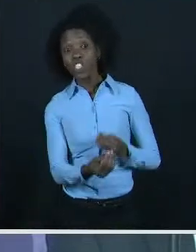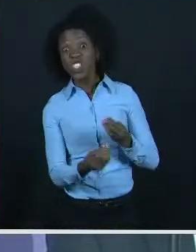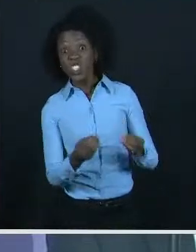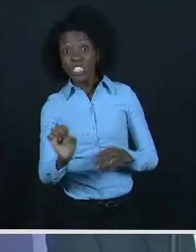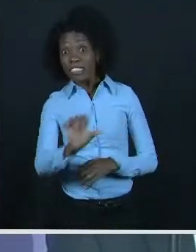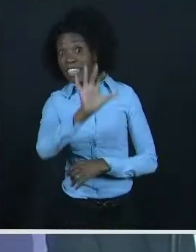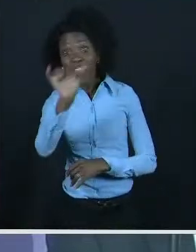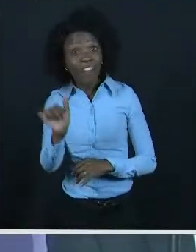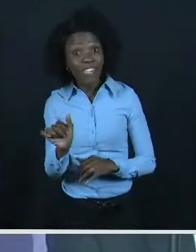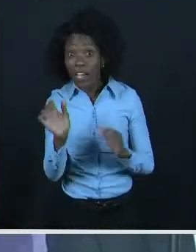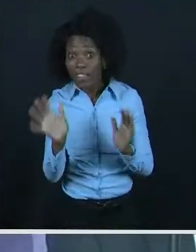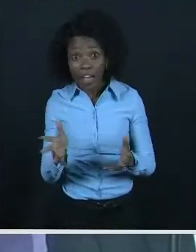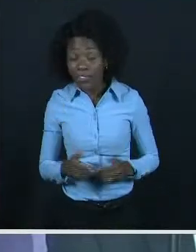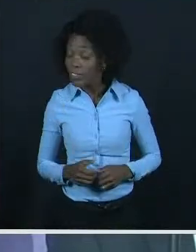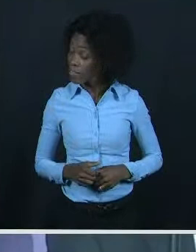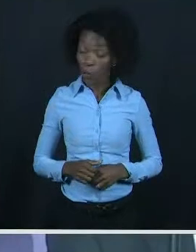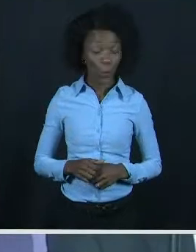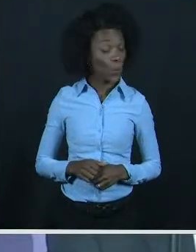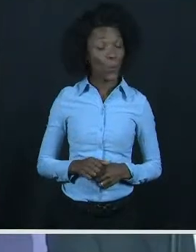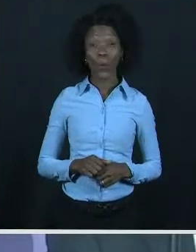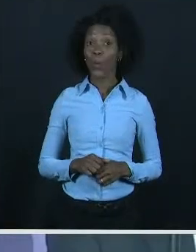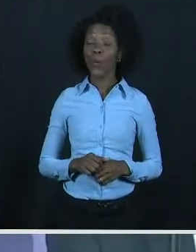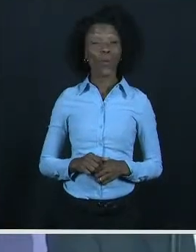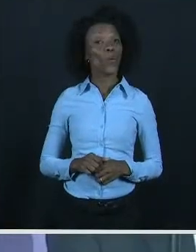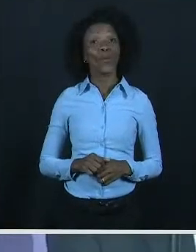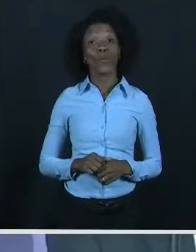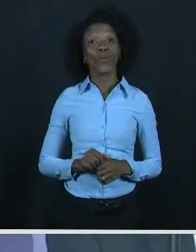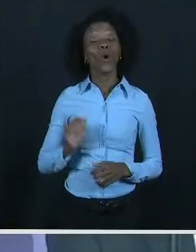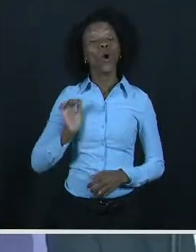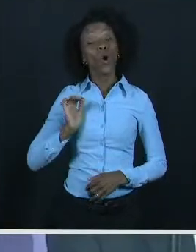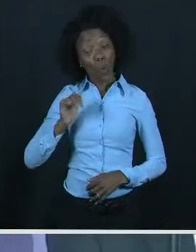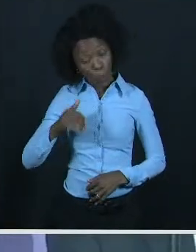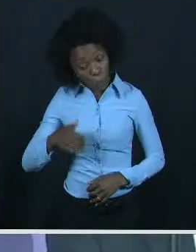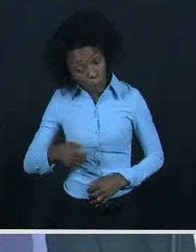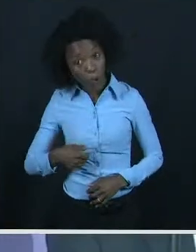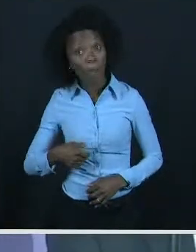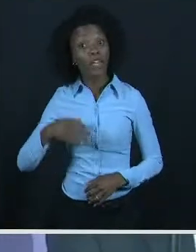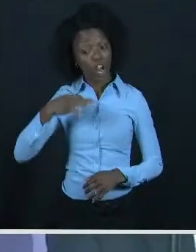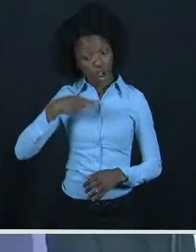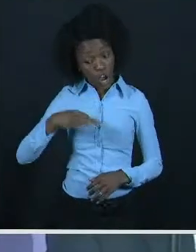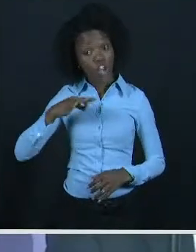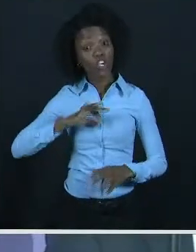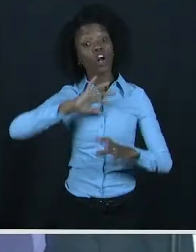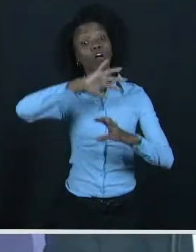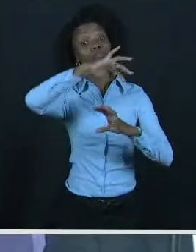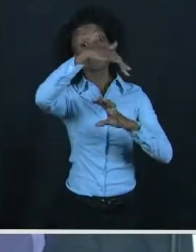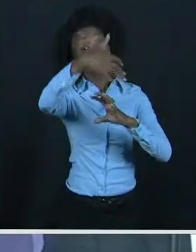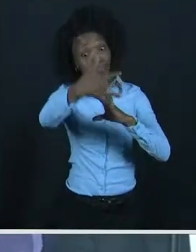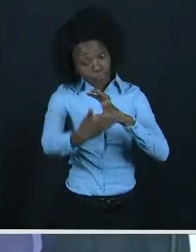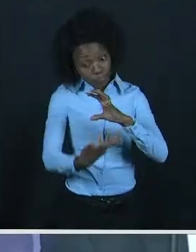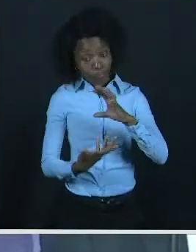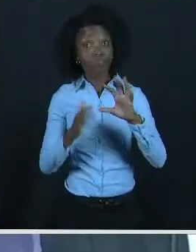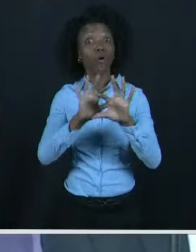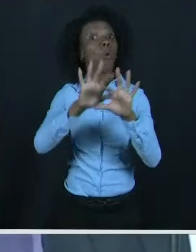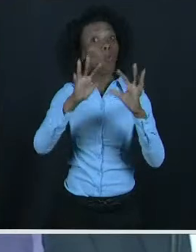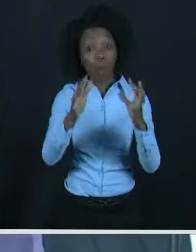South Africa. It's happening to women and girls all over the